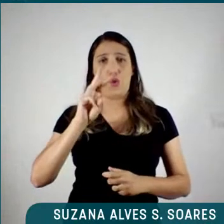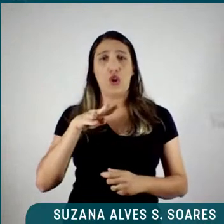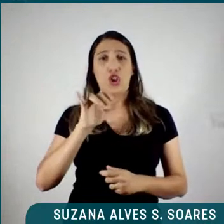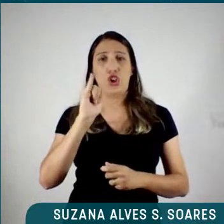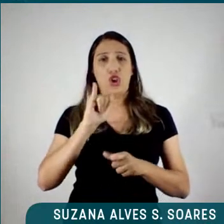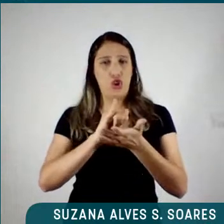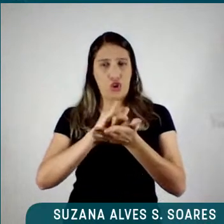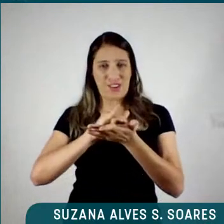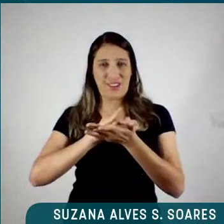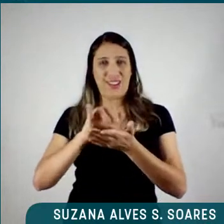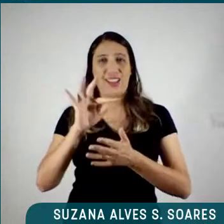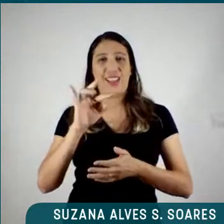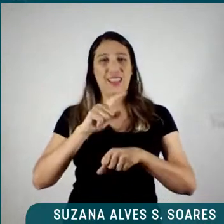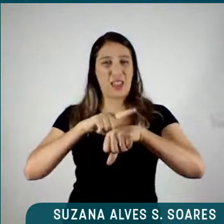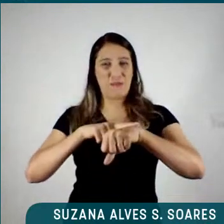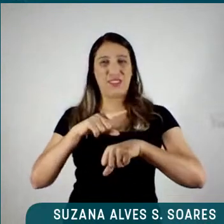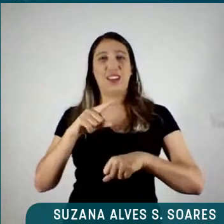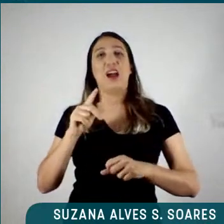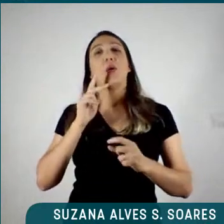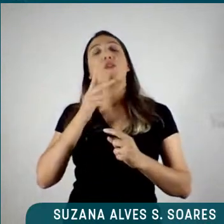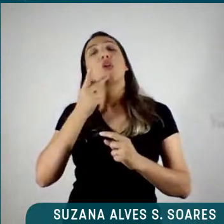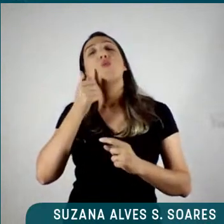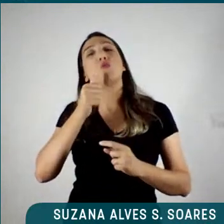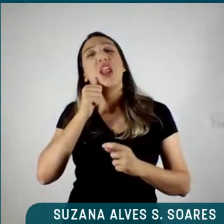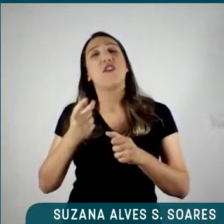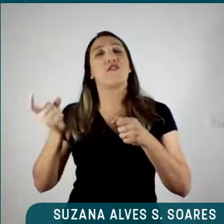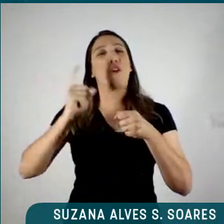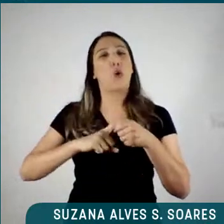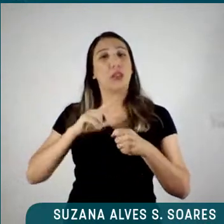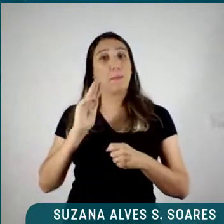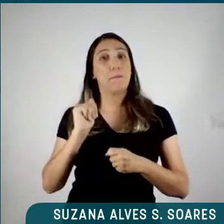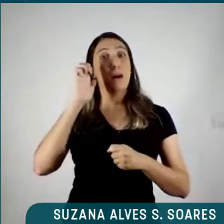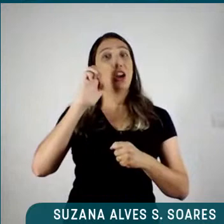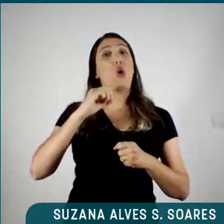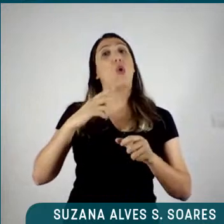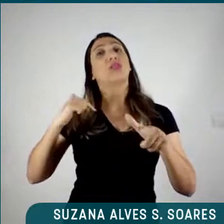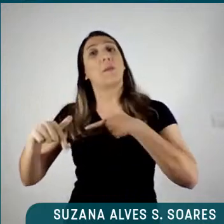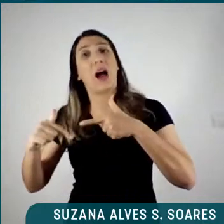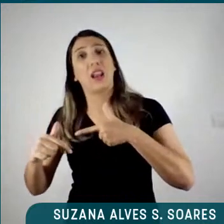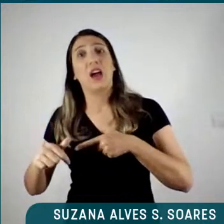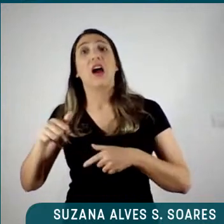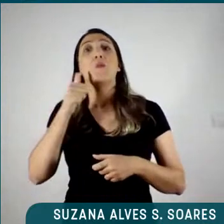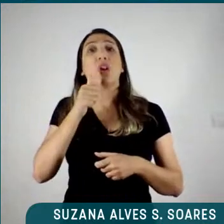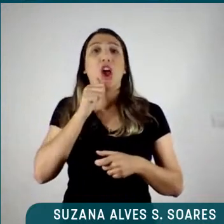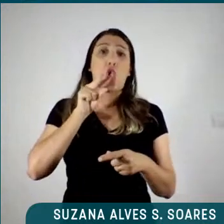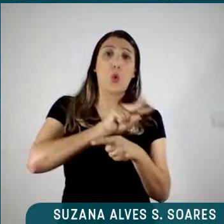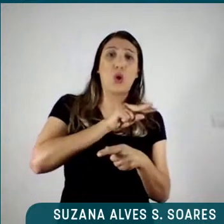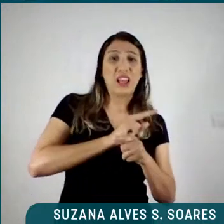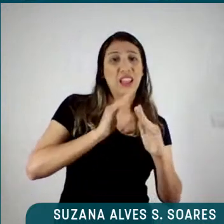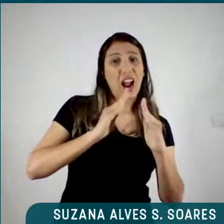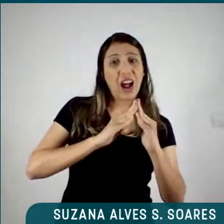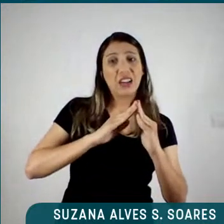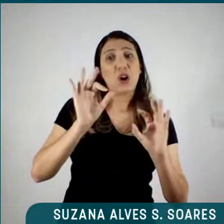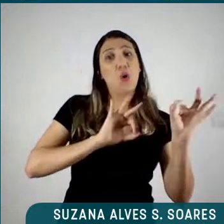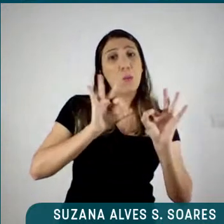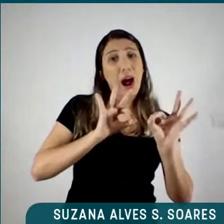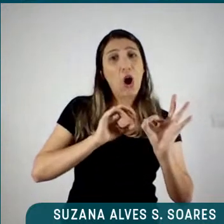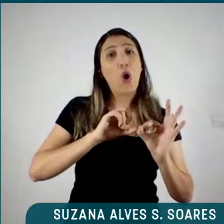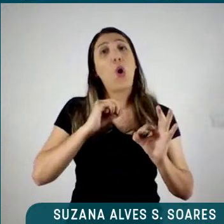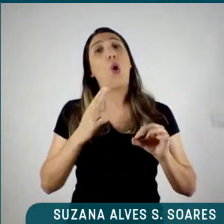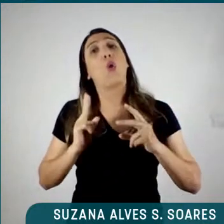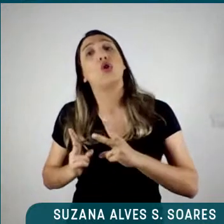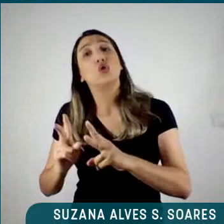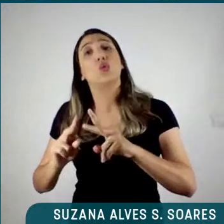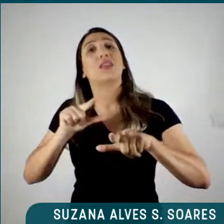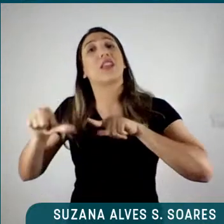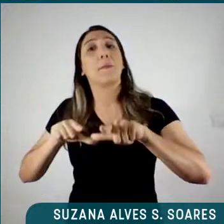Yesterday, I saw a article in New York Times. There was an article that asked, will women